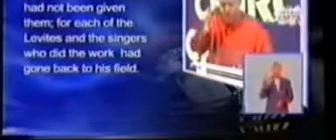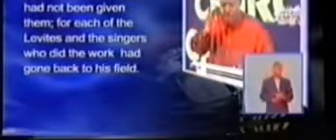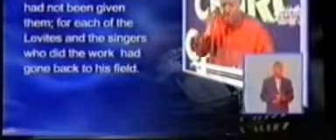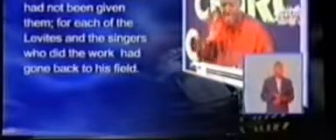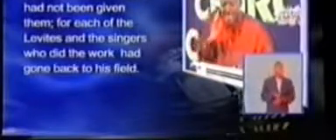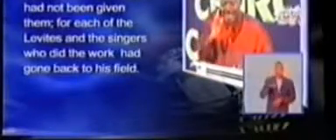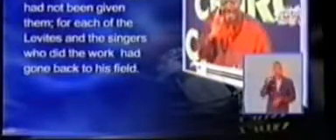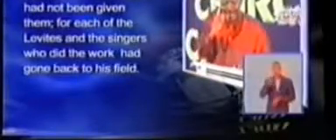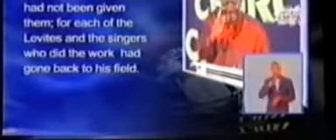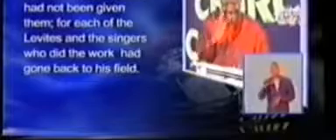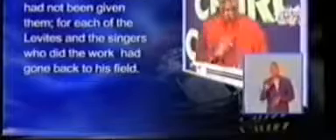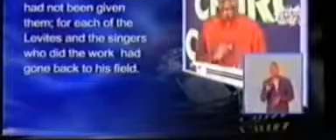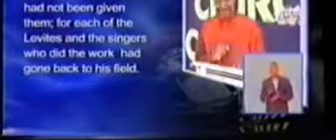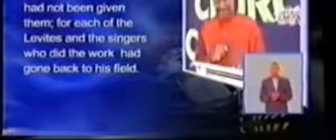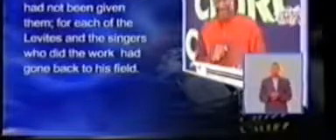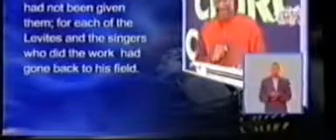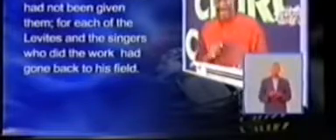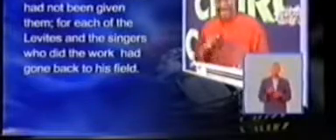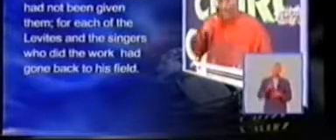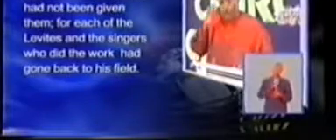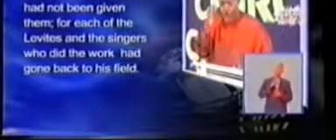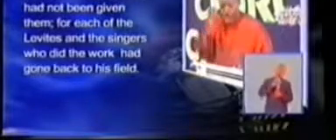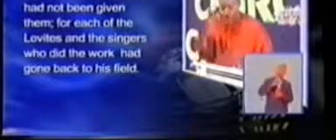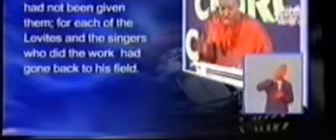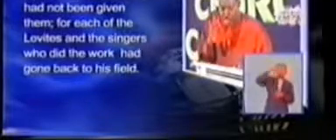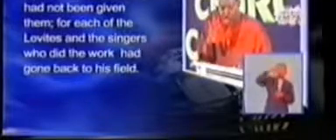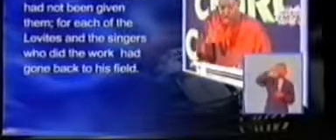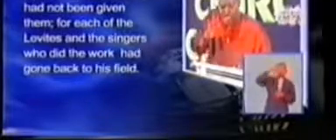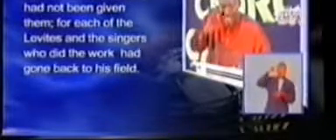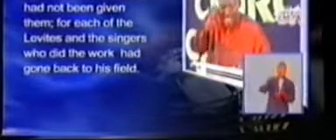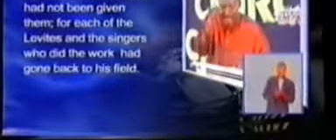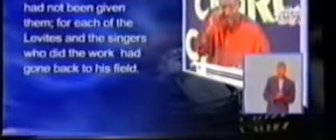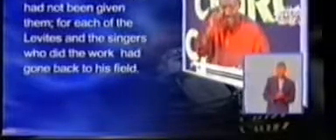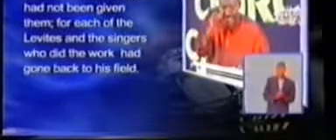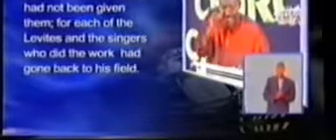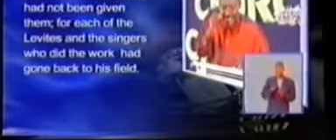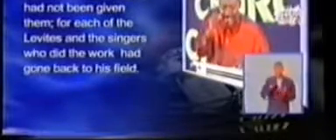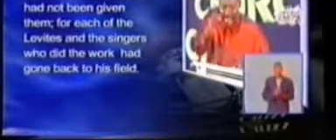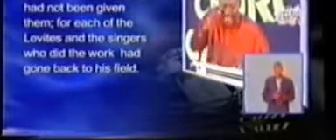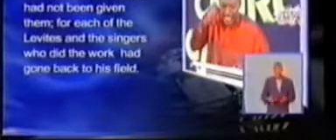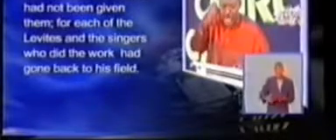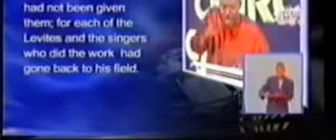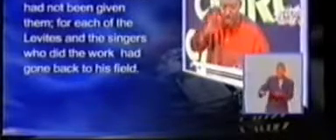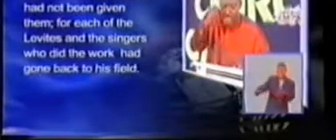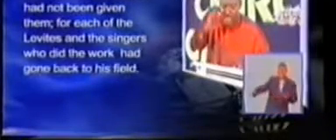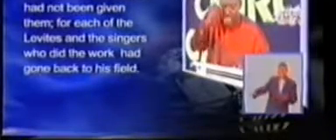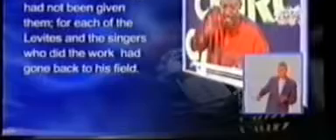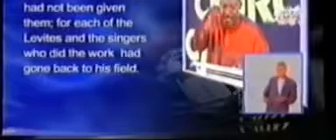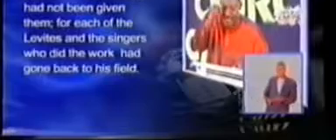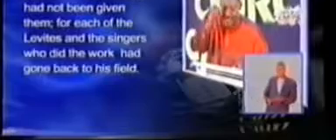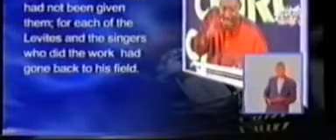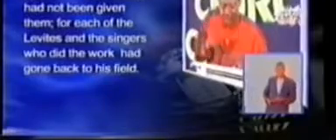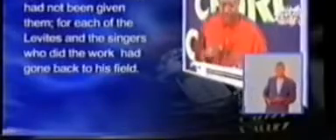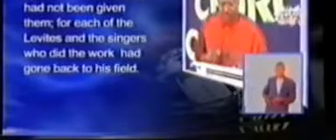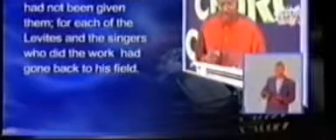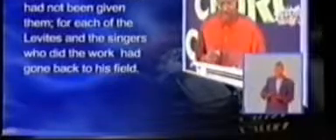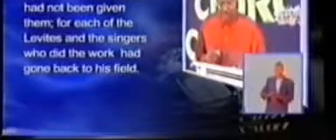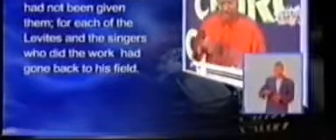also realized that the portions for the Levites had not been given